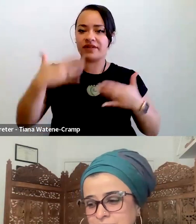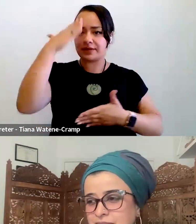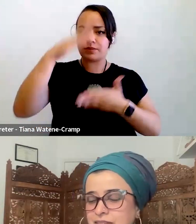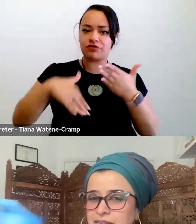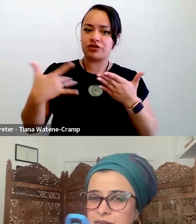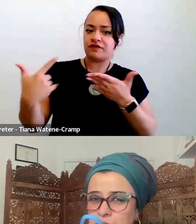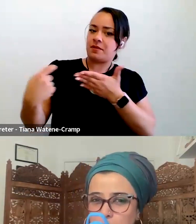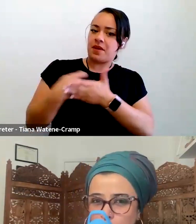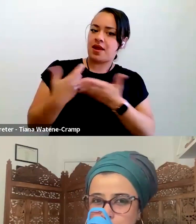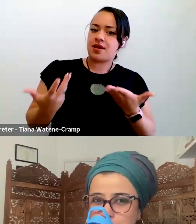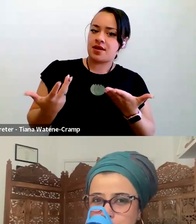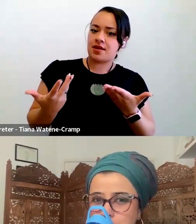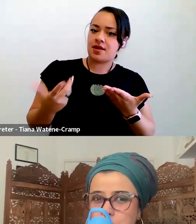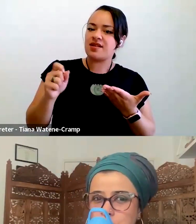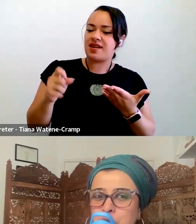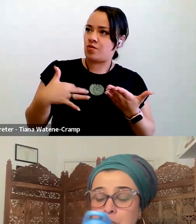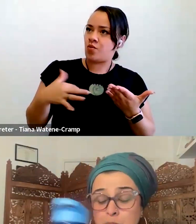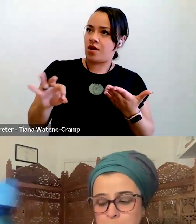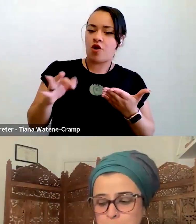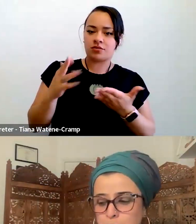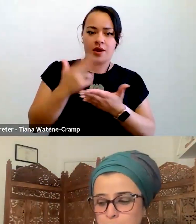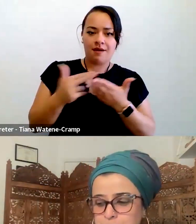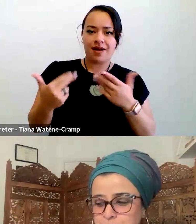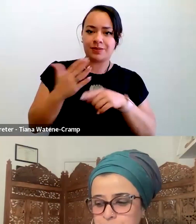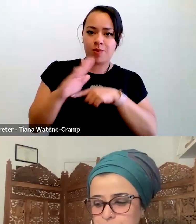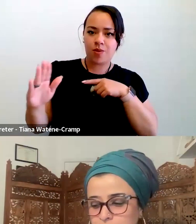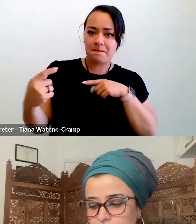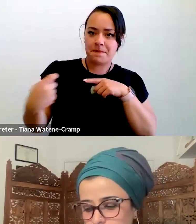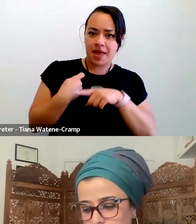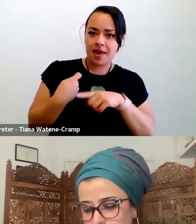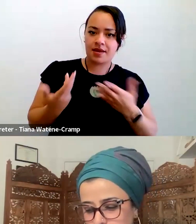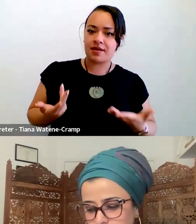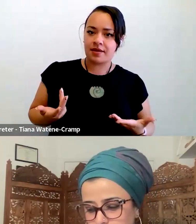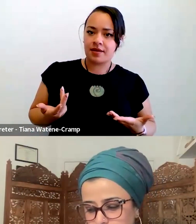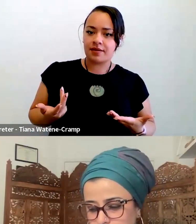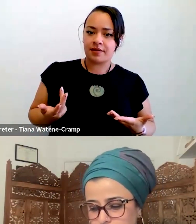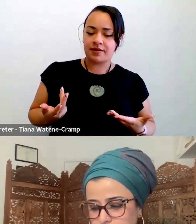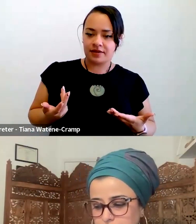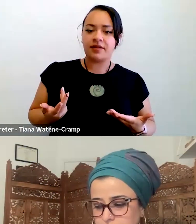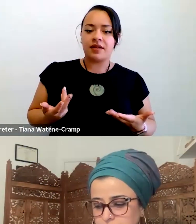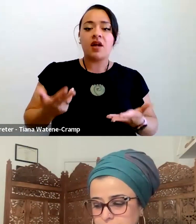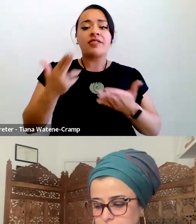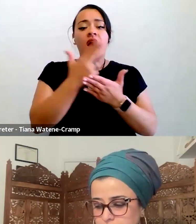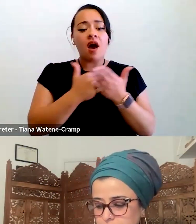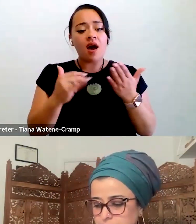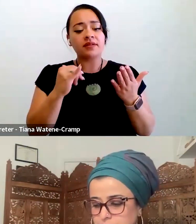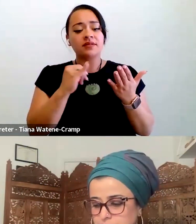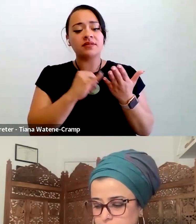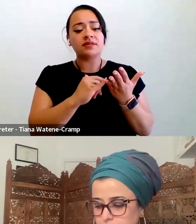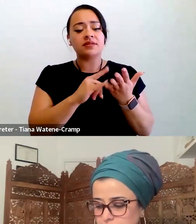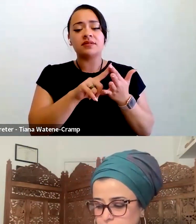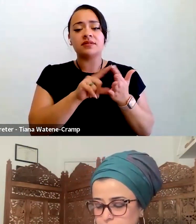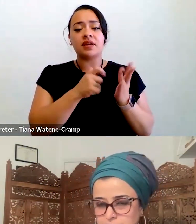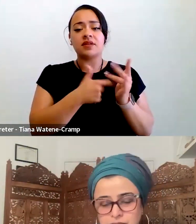not pay? Yes. Okay. And it's, in a way, I think the arts sector